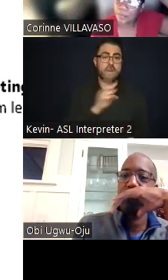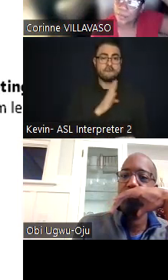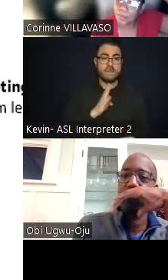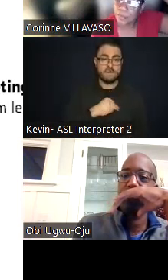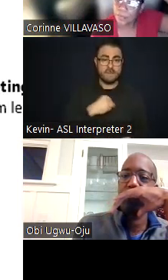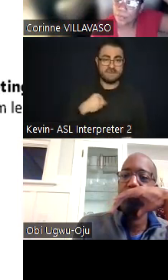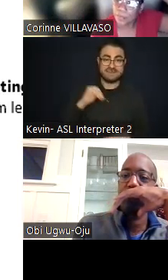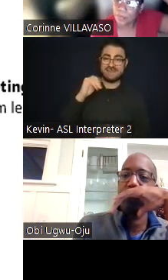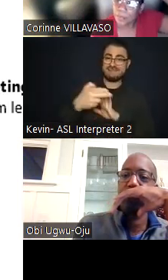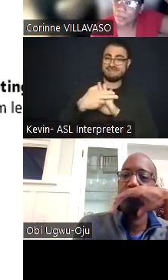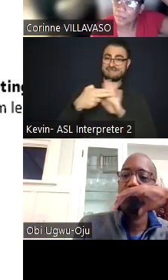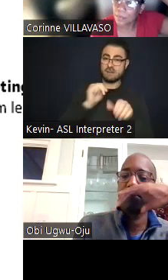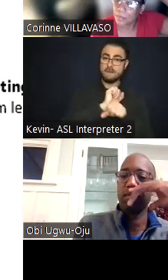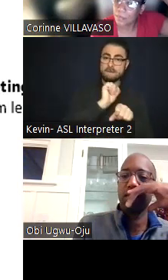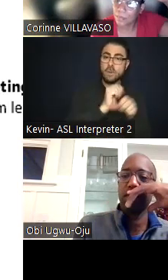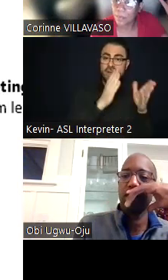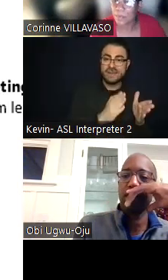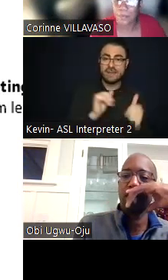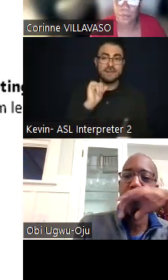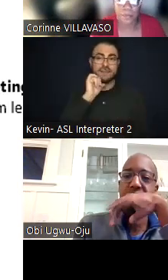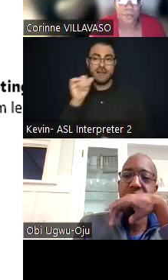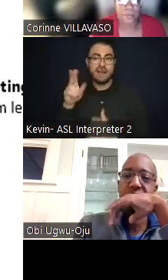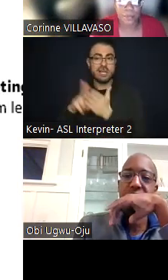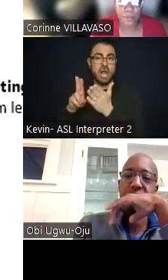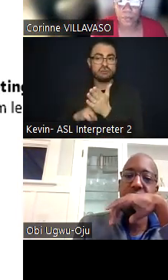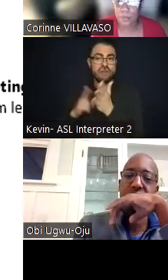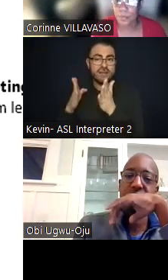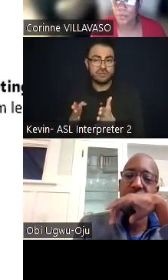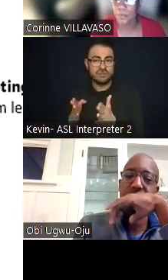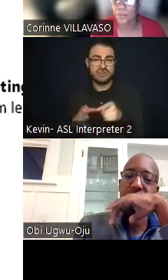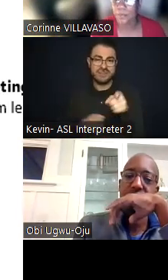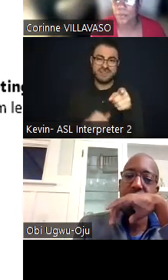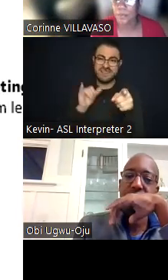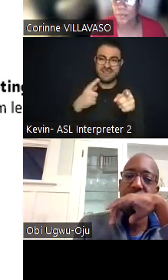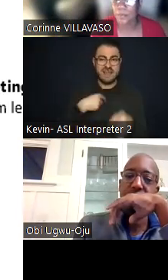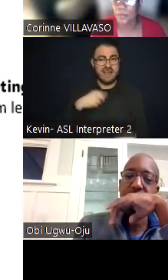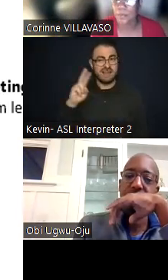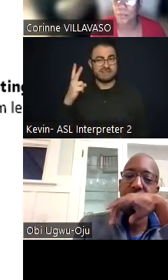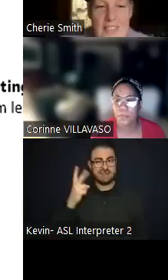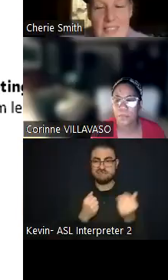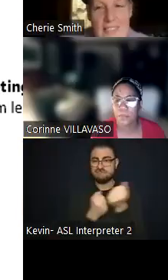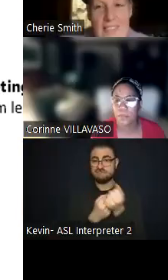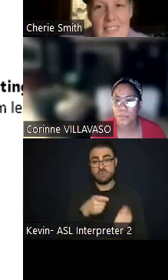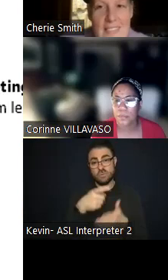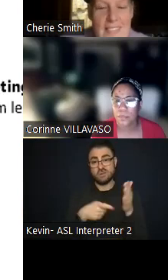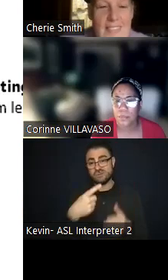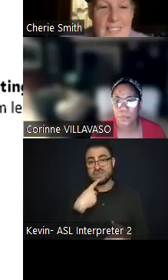versus contractor or anyway, here we go down that road. I'm seconding what you're saying, Obi, about this is.